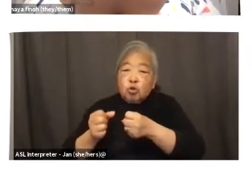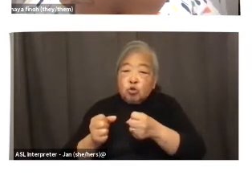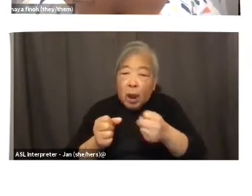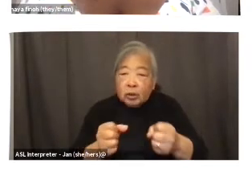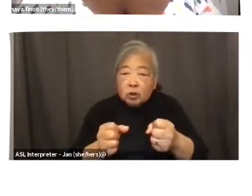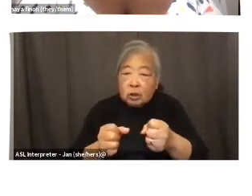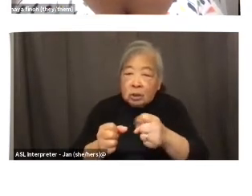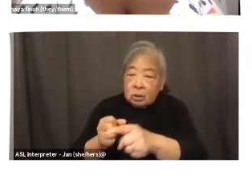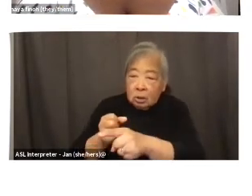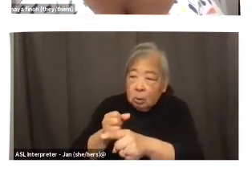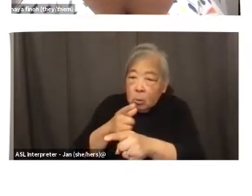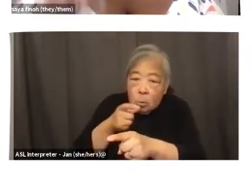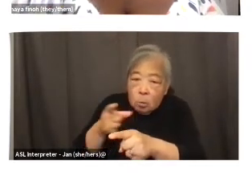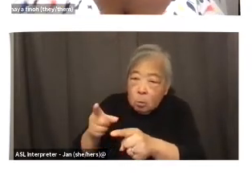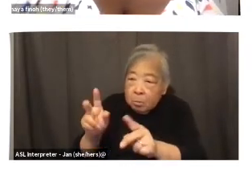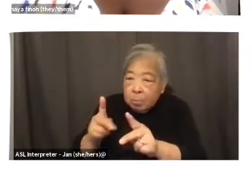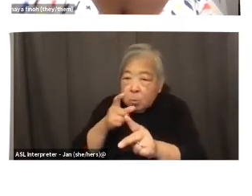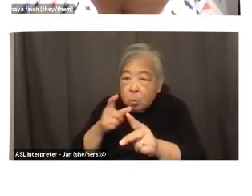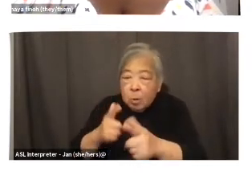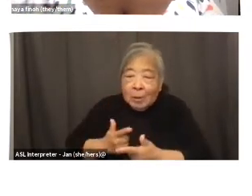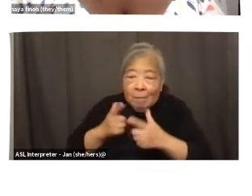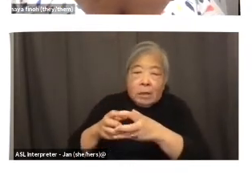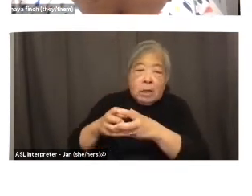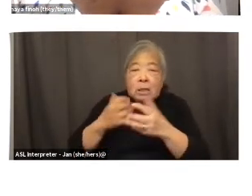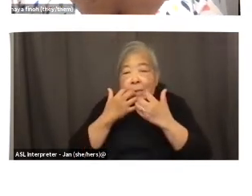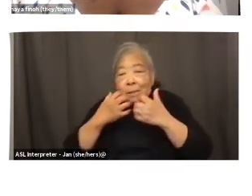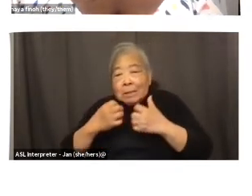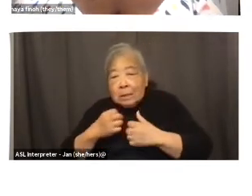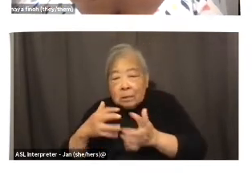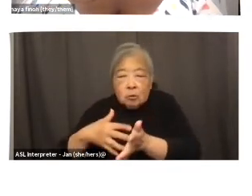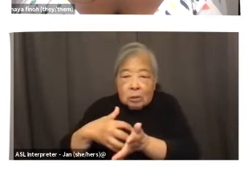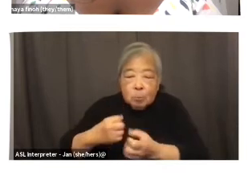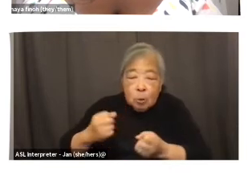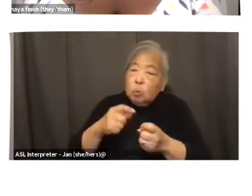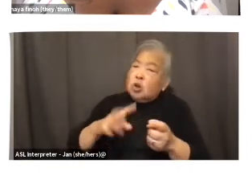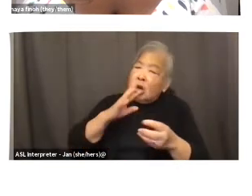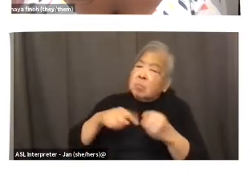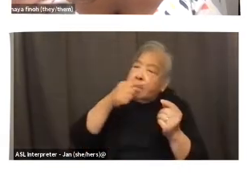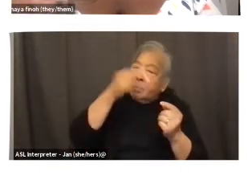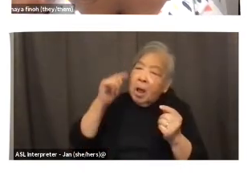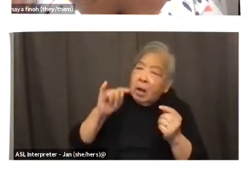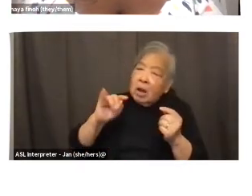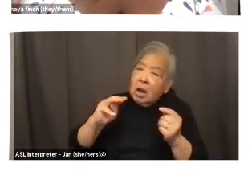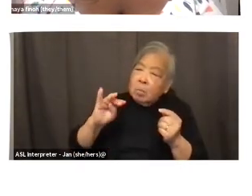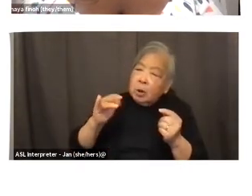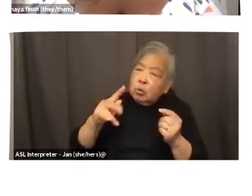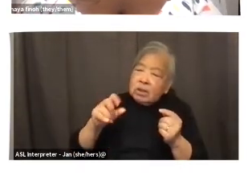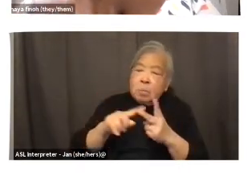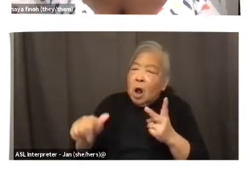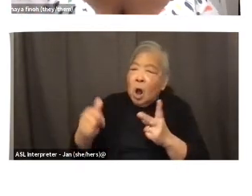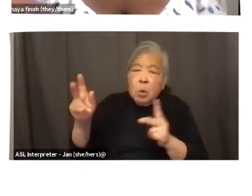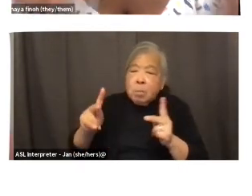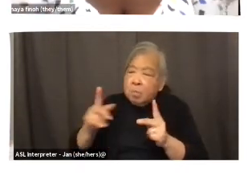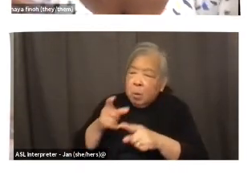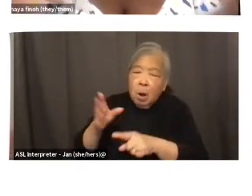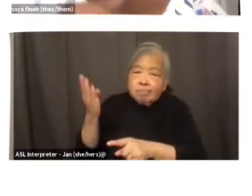most precarity. In this instance, we're talking about Black immigrants, but also any other people who are rendered invisible.